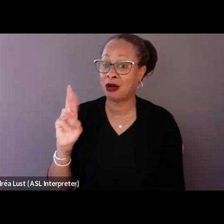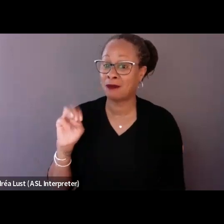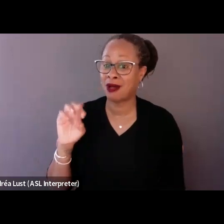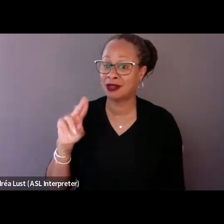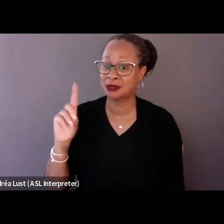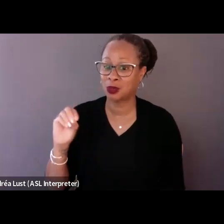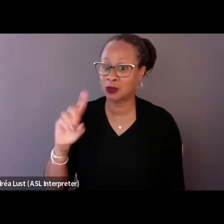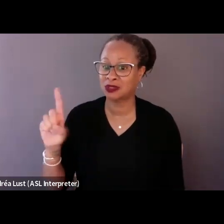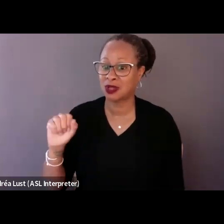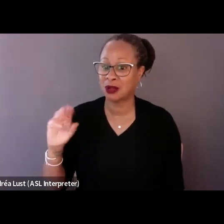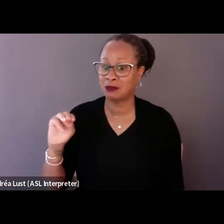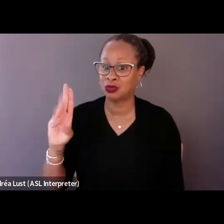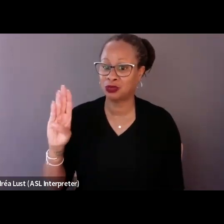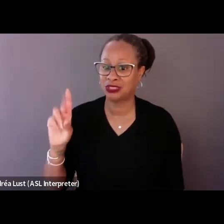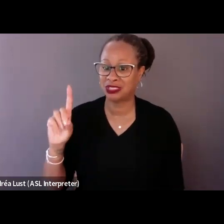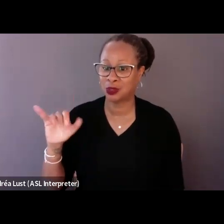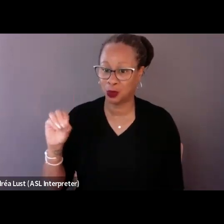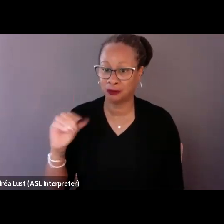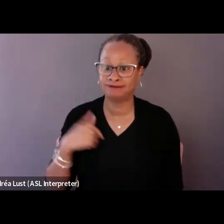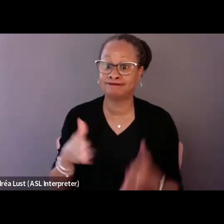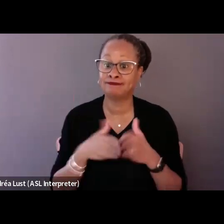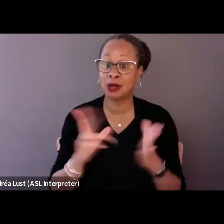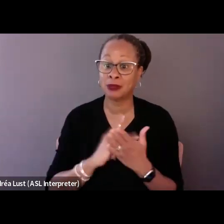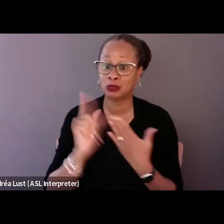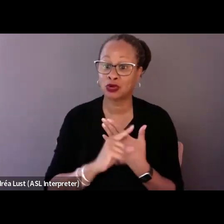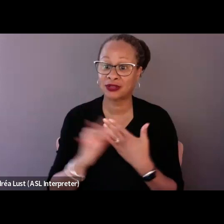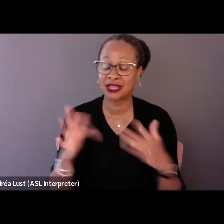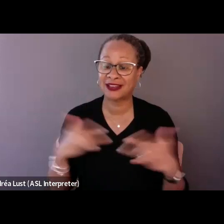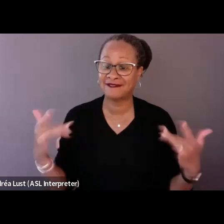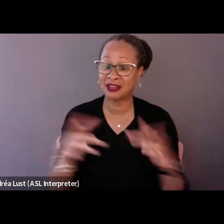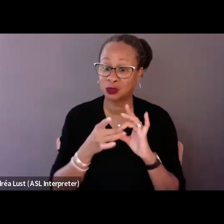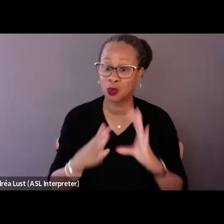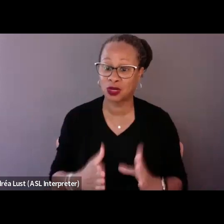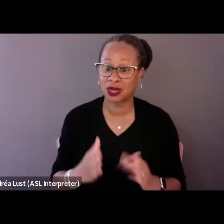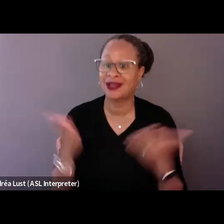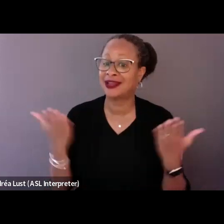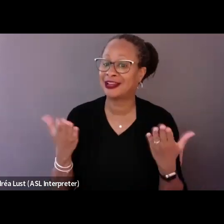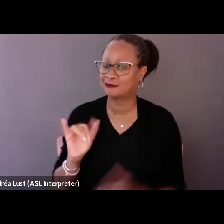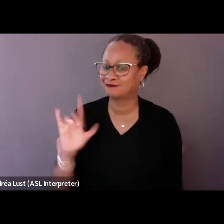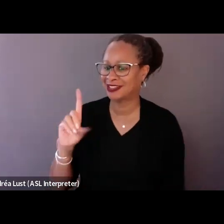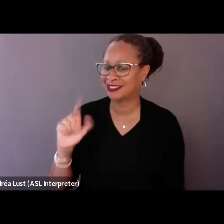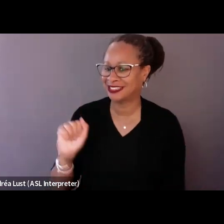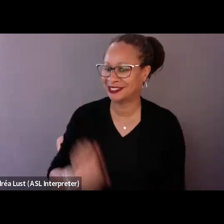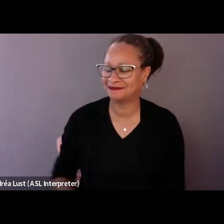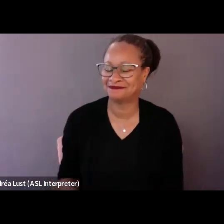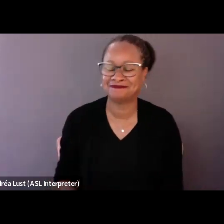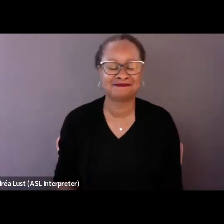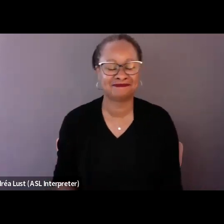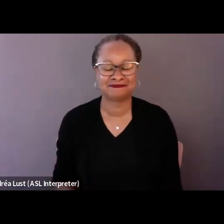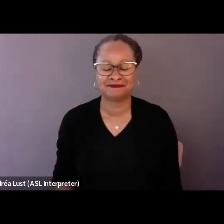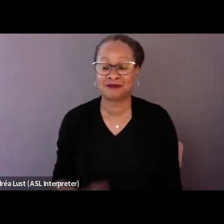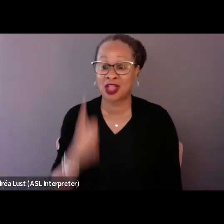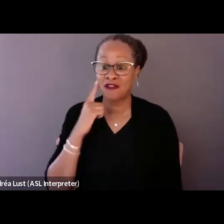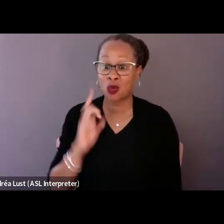Armando Zamudio, and I am the Public Programs and Events Coordinator here at IDA. For